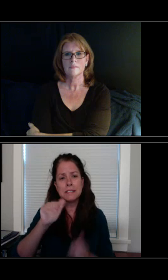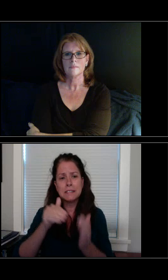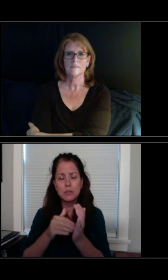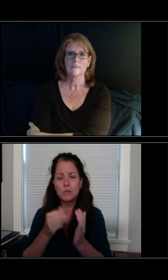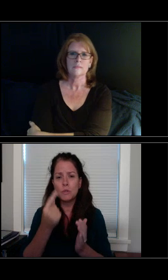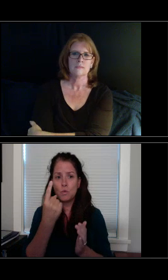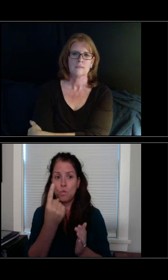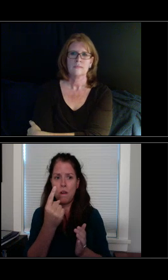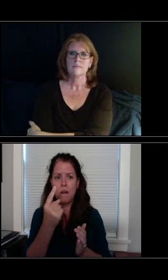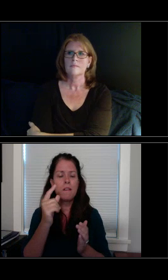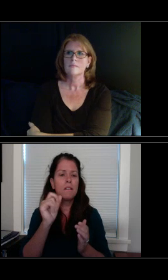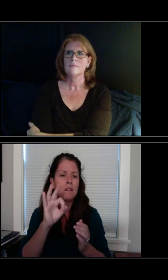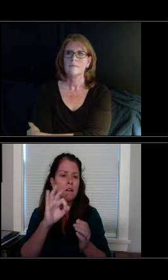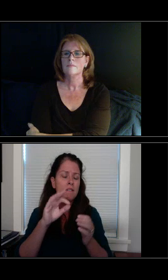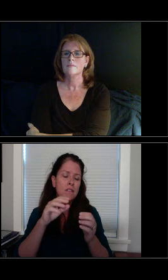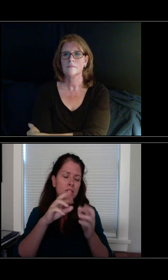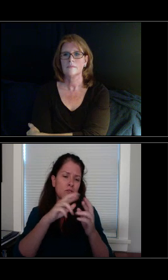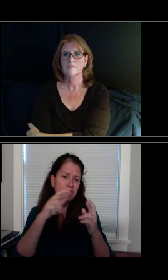in Colorado.